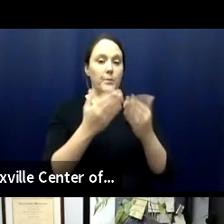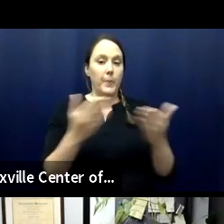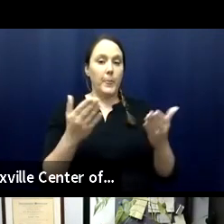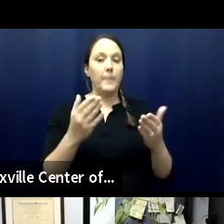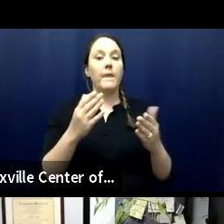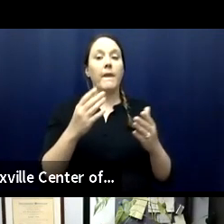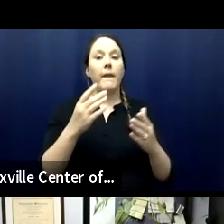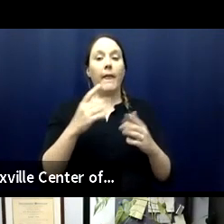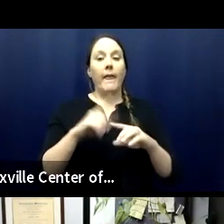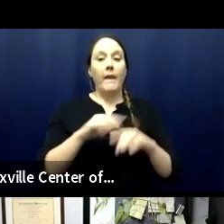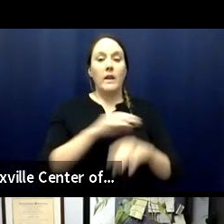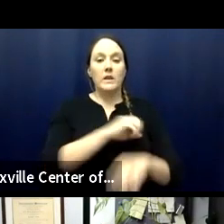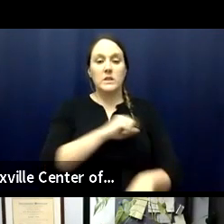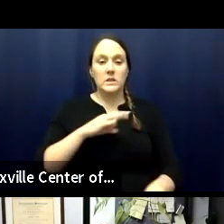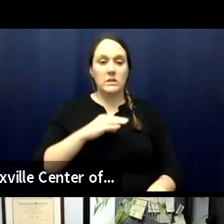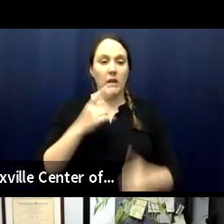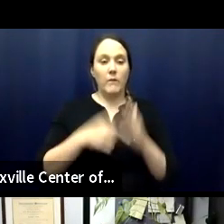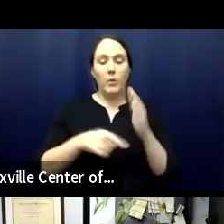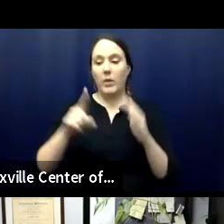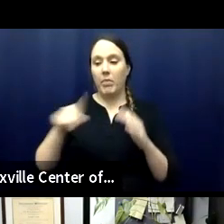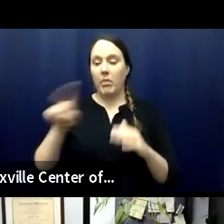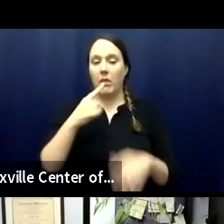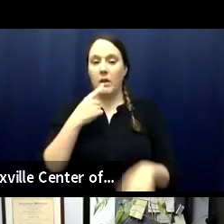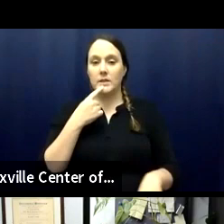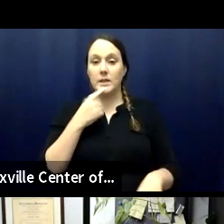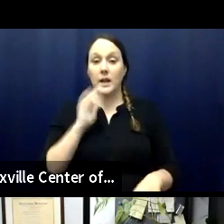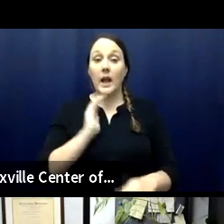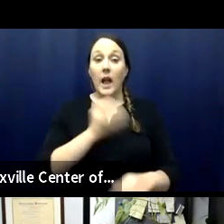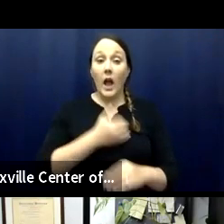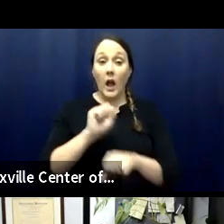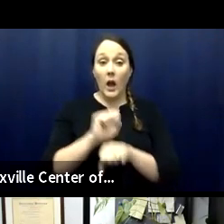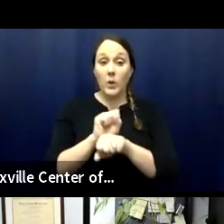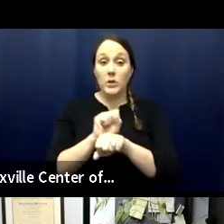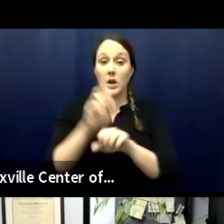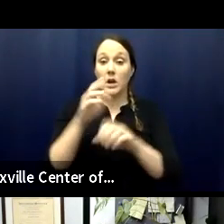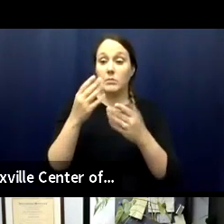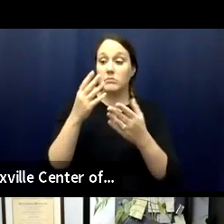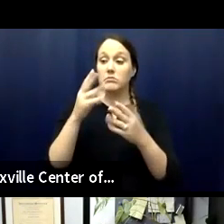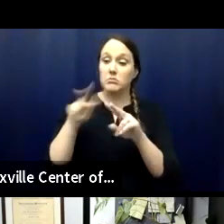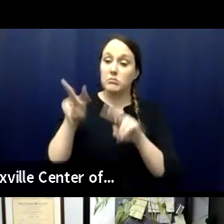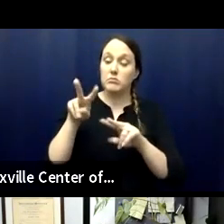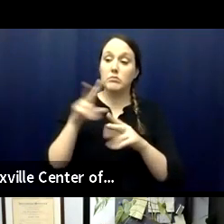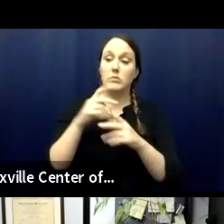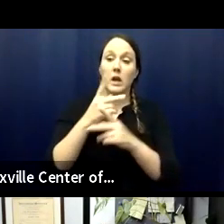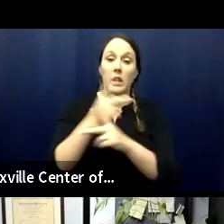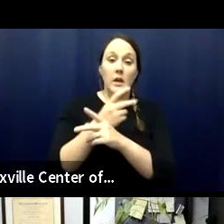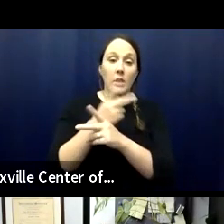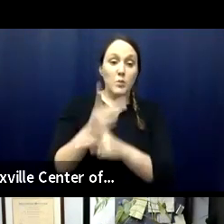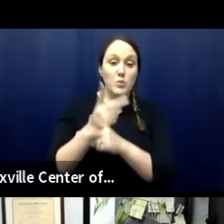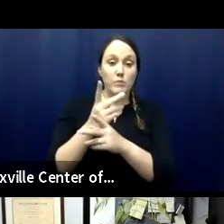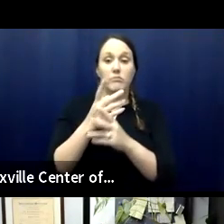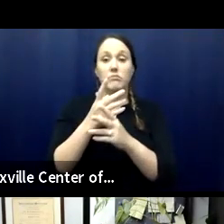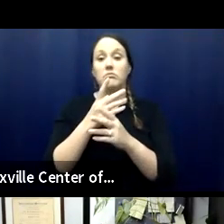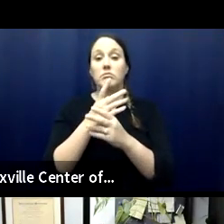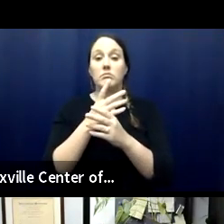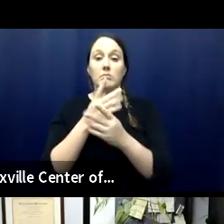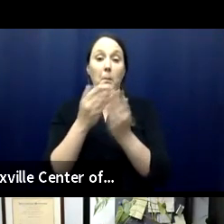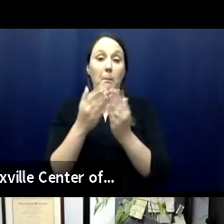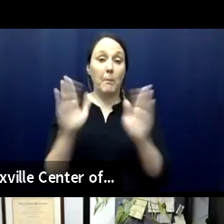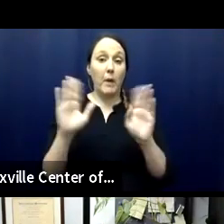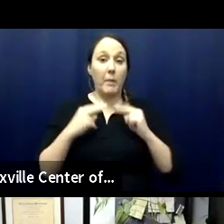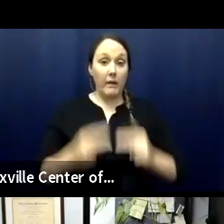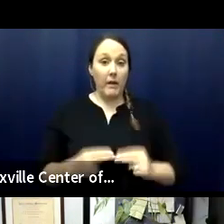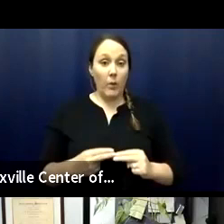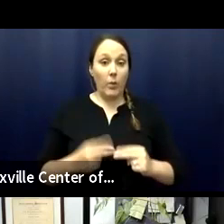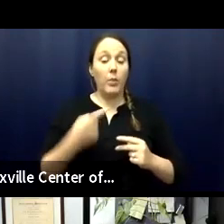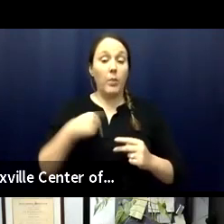on what they've said. You know, our job is to look out for the public health. And we have established